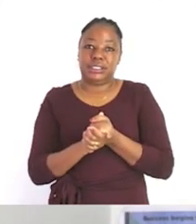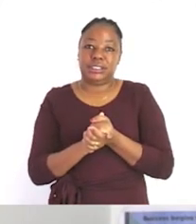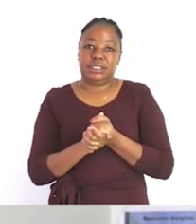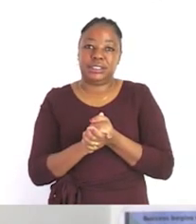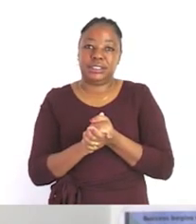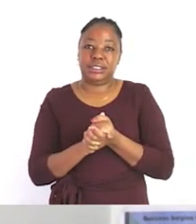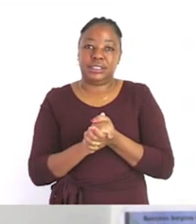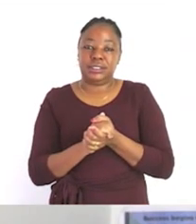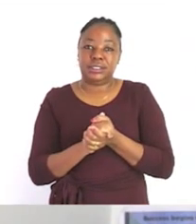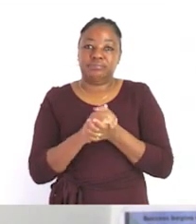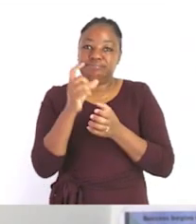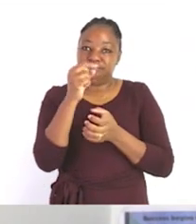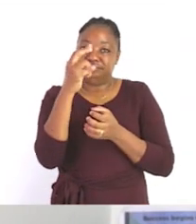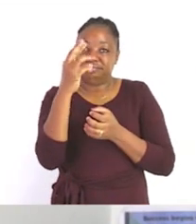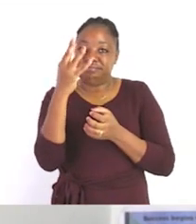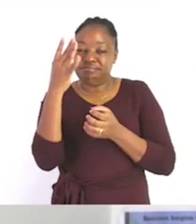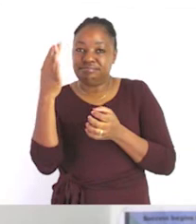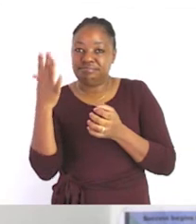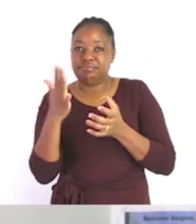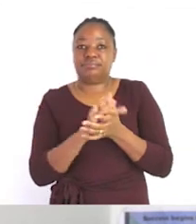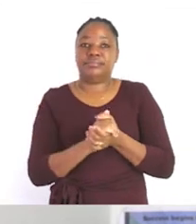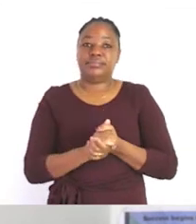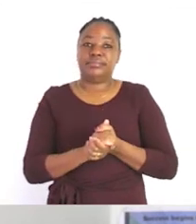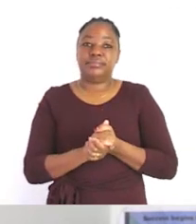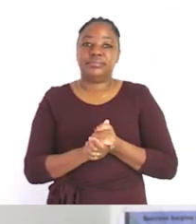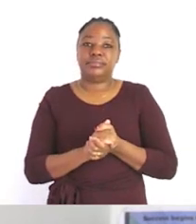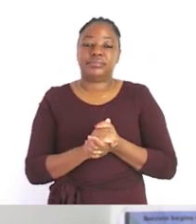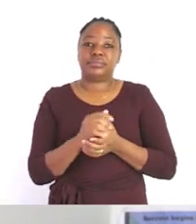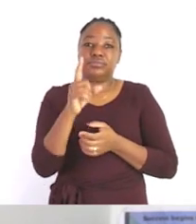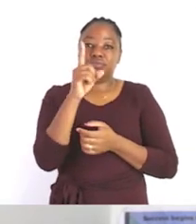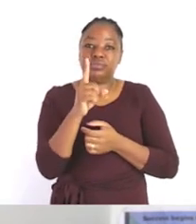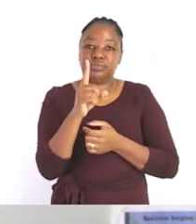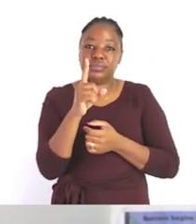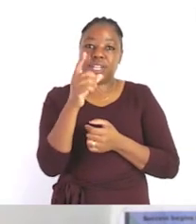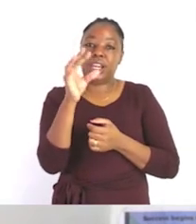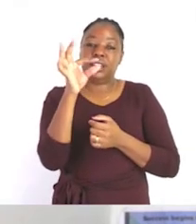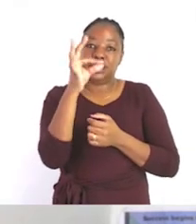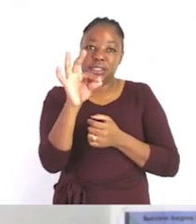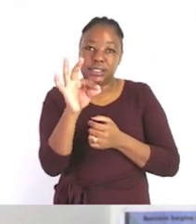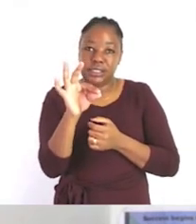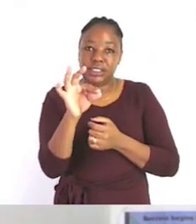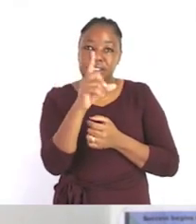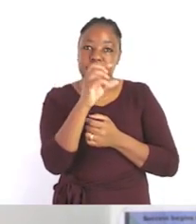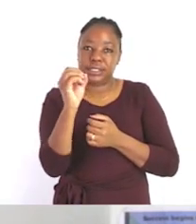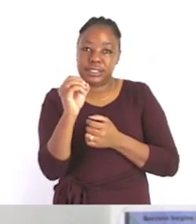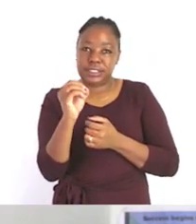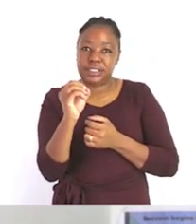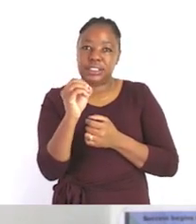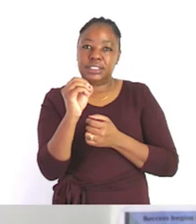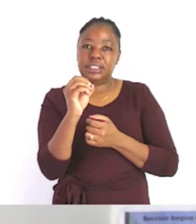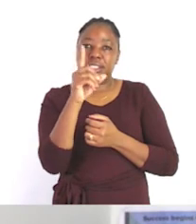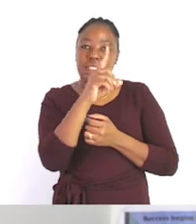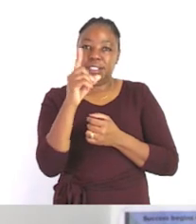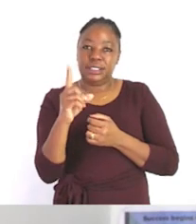to count on. So you count on from 8 and you say 9, 10,